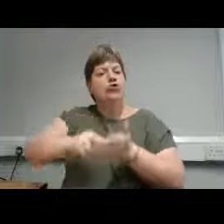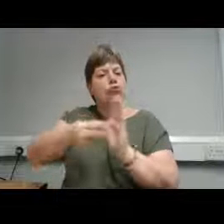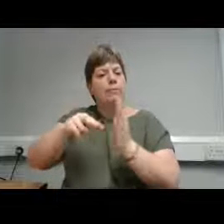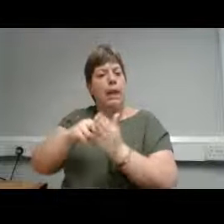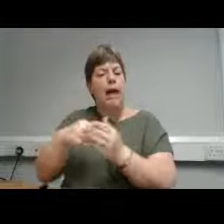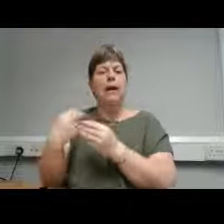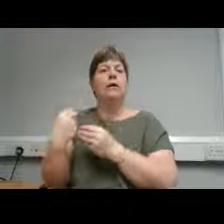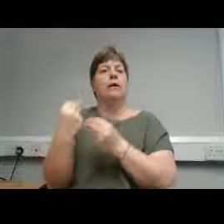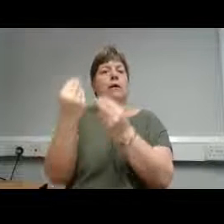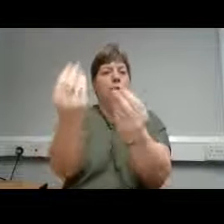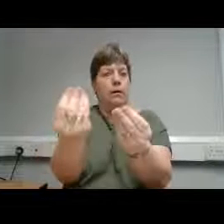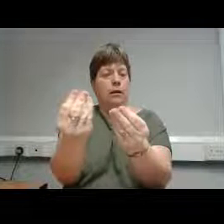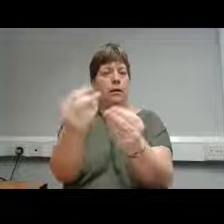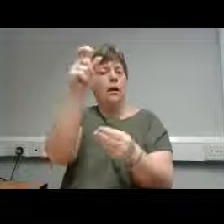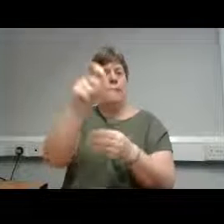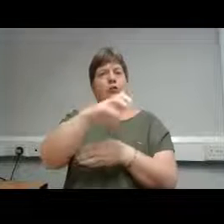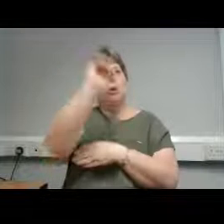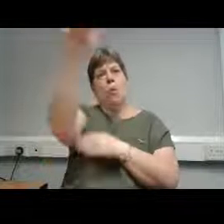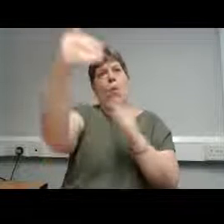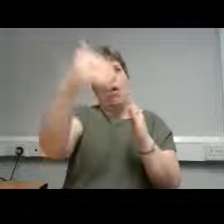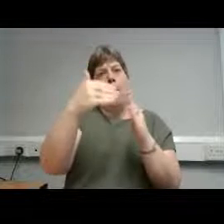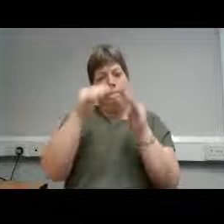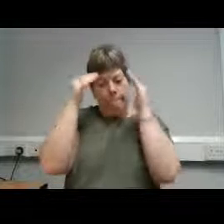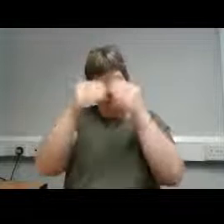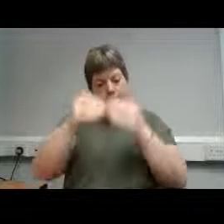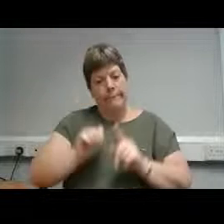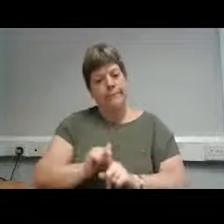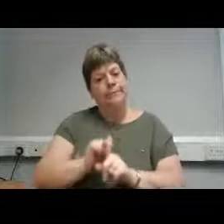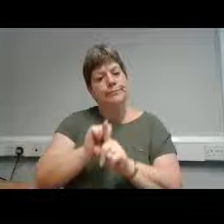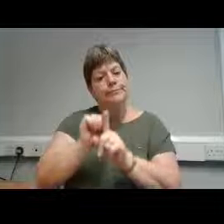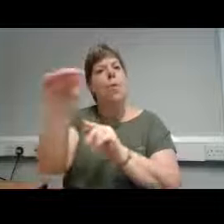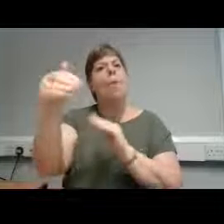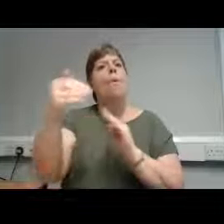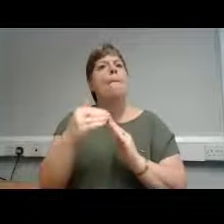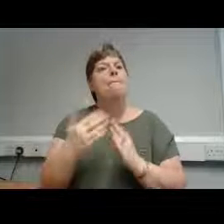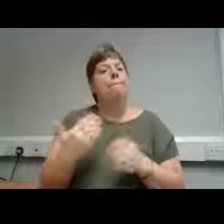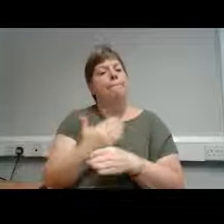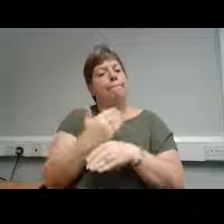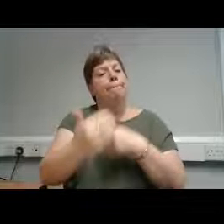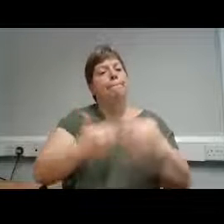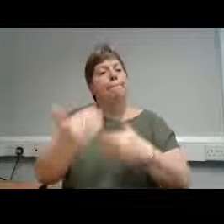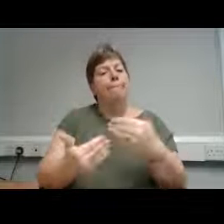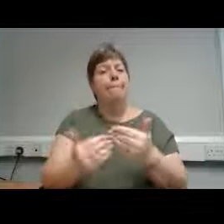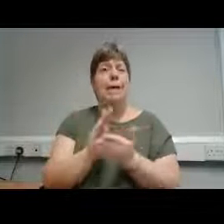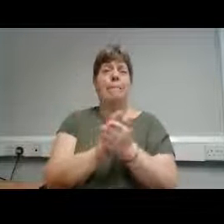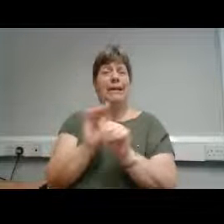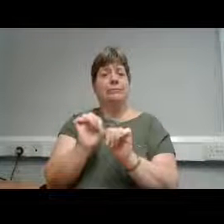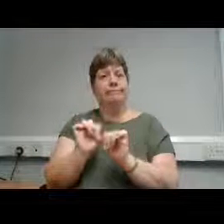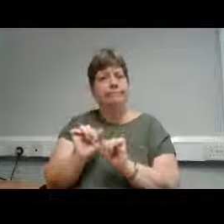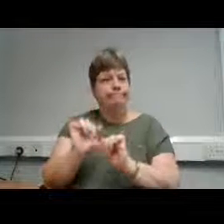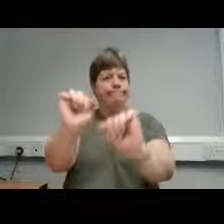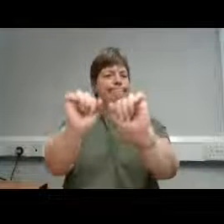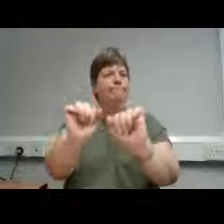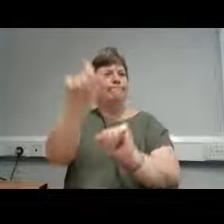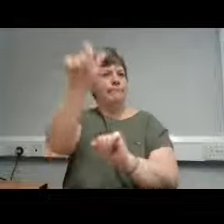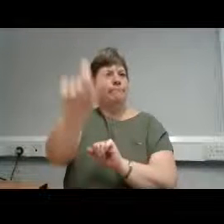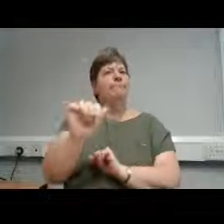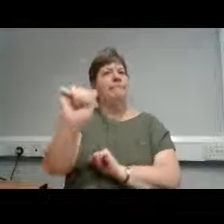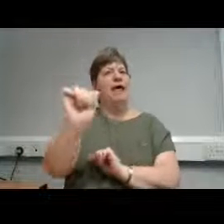that home and work on it. So that action plan can be owned really by the person who lives with